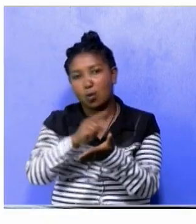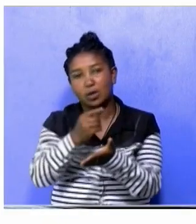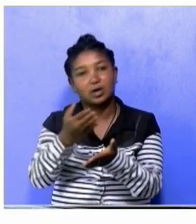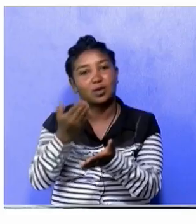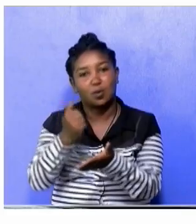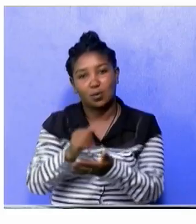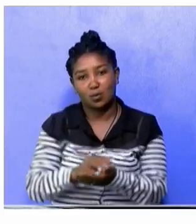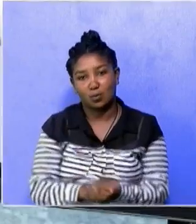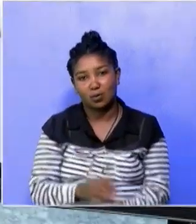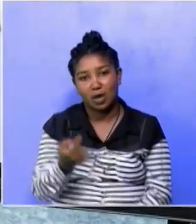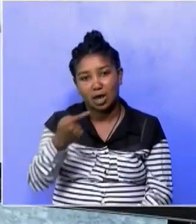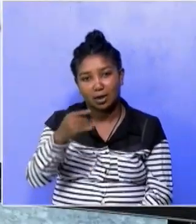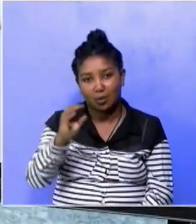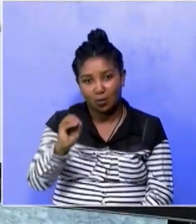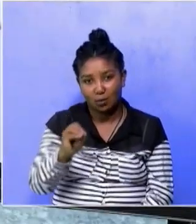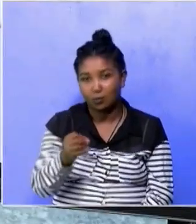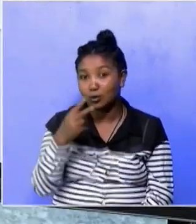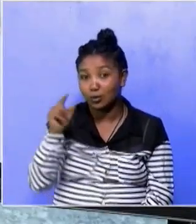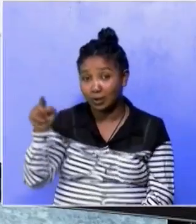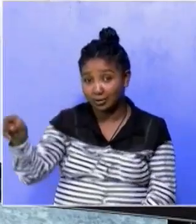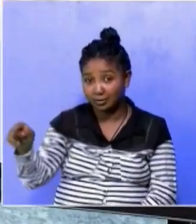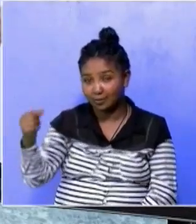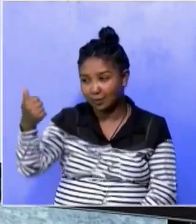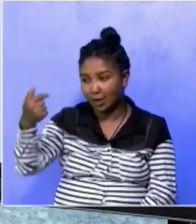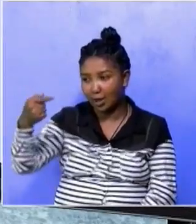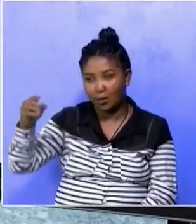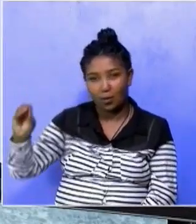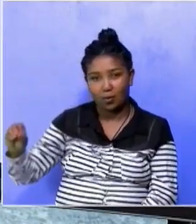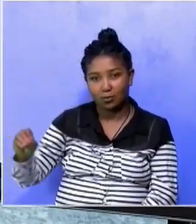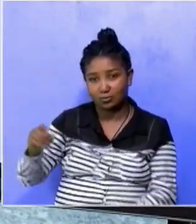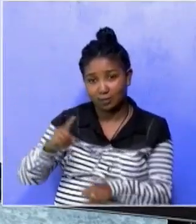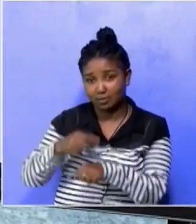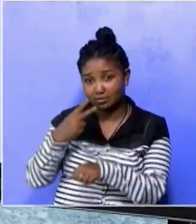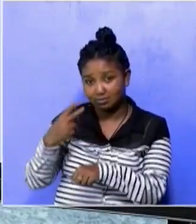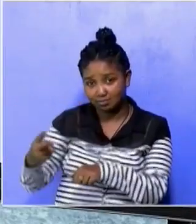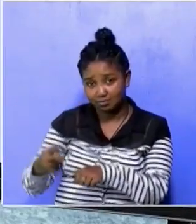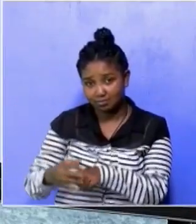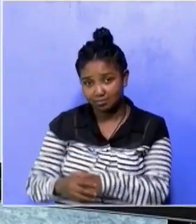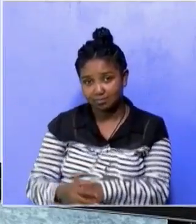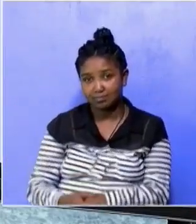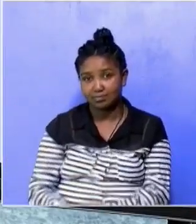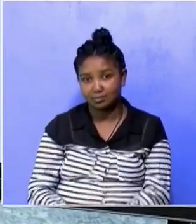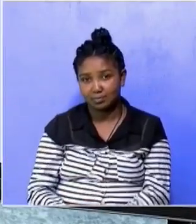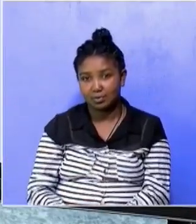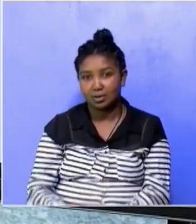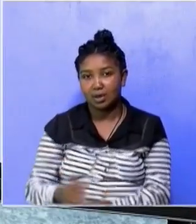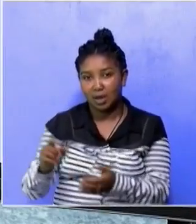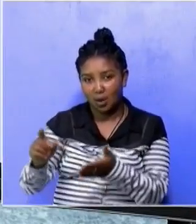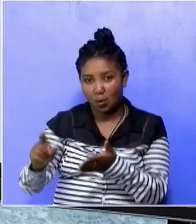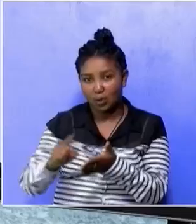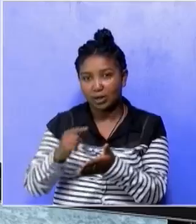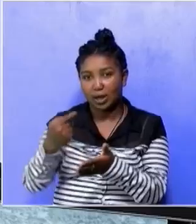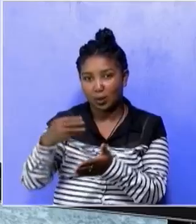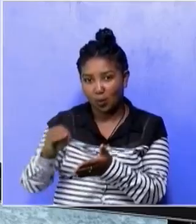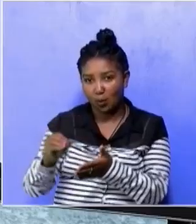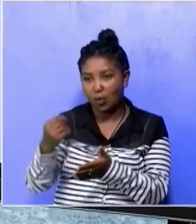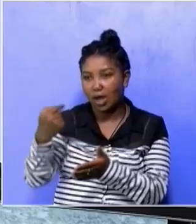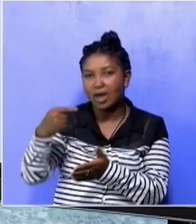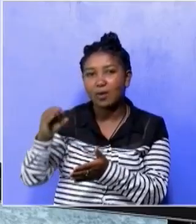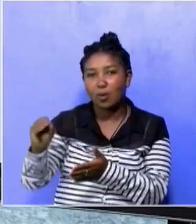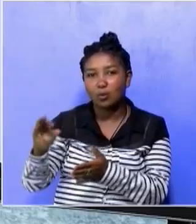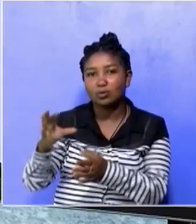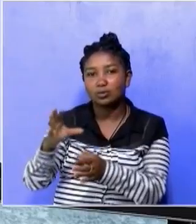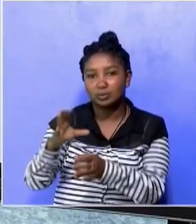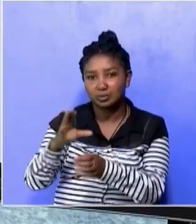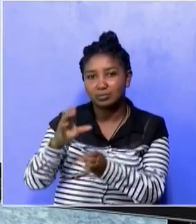ago. Look at this time adverb, right? It's not time. A week ago. Ago usually takes